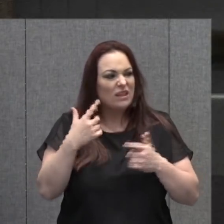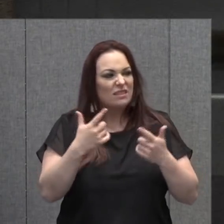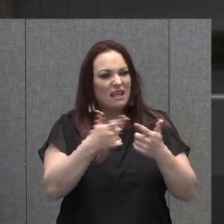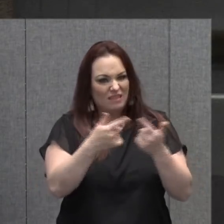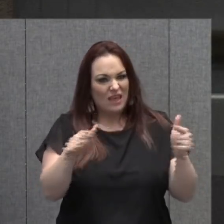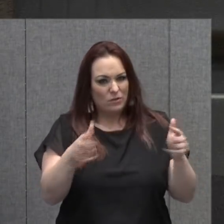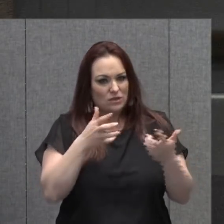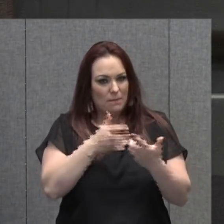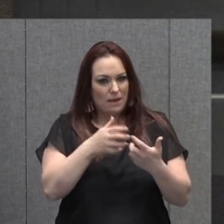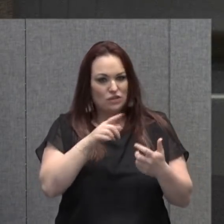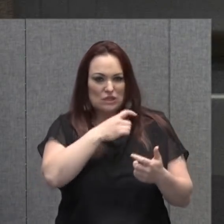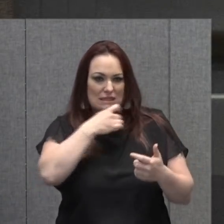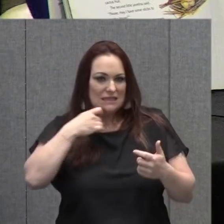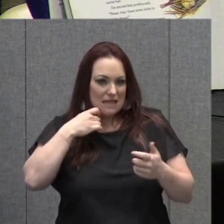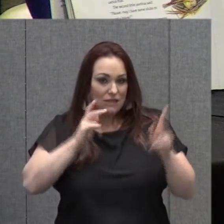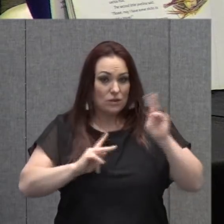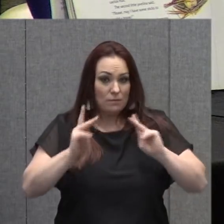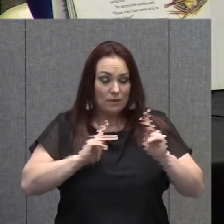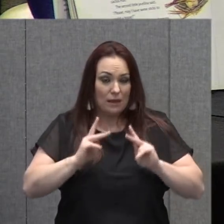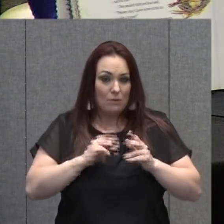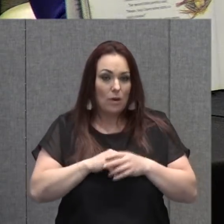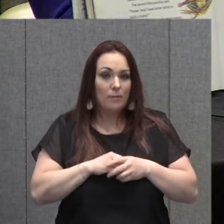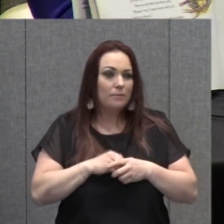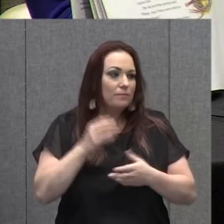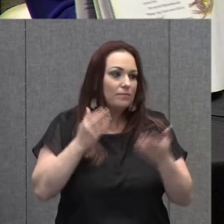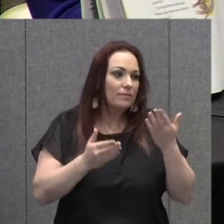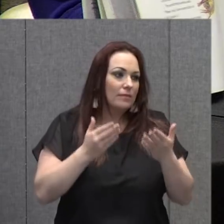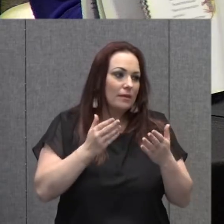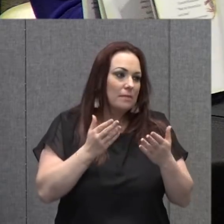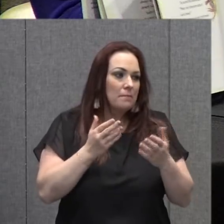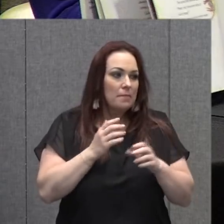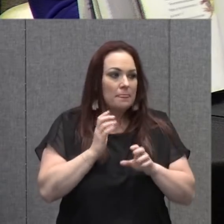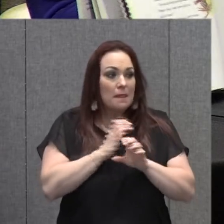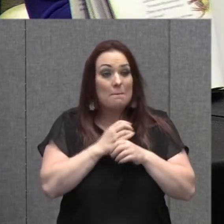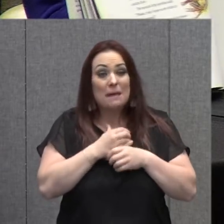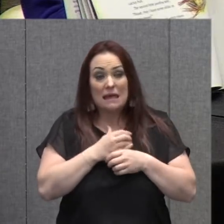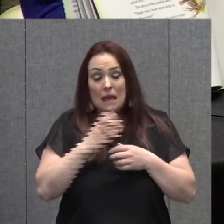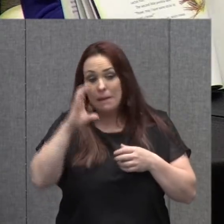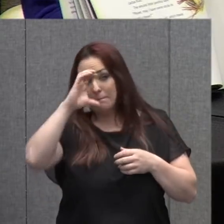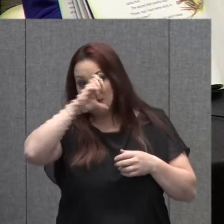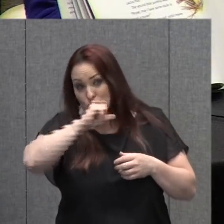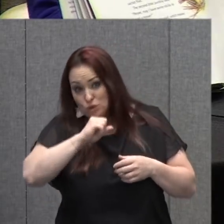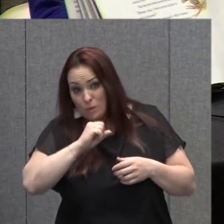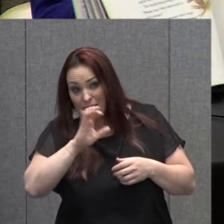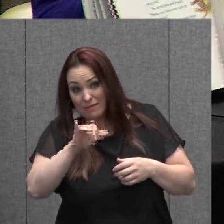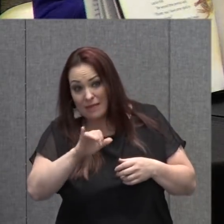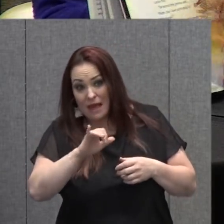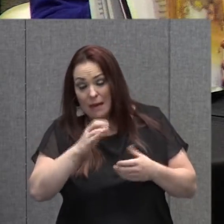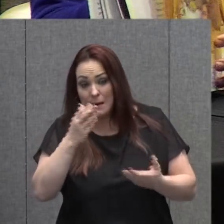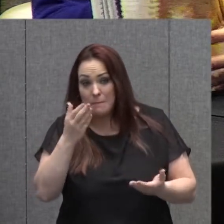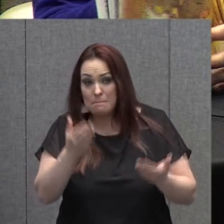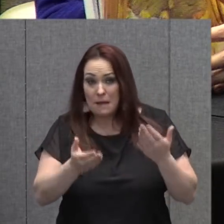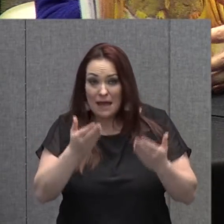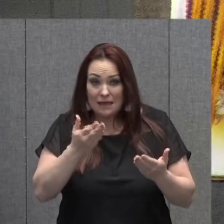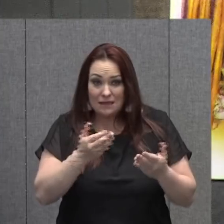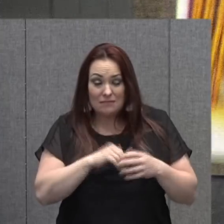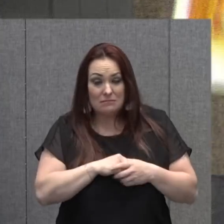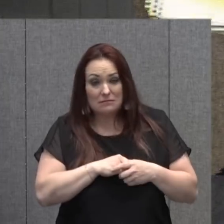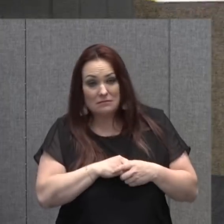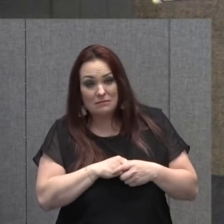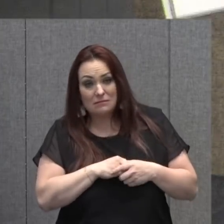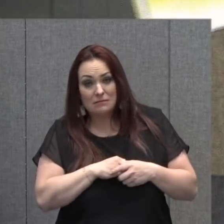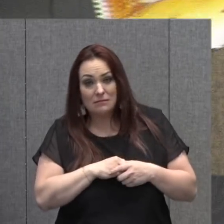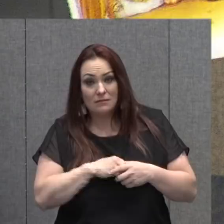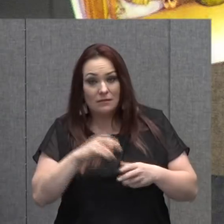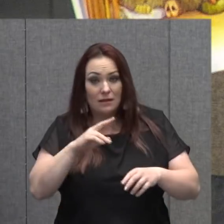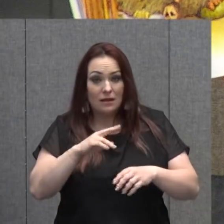desert people, I am making a inference that that might either be